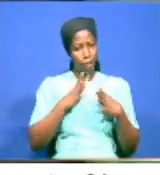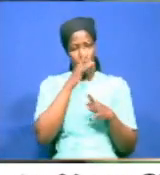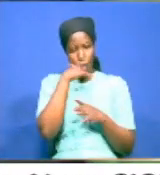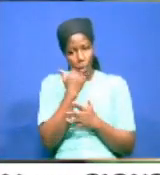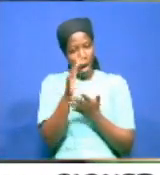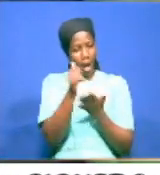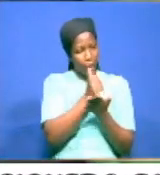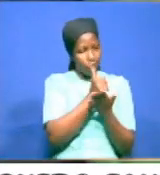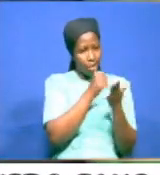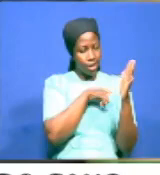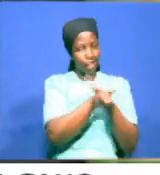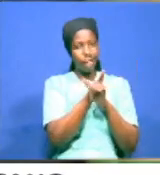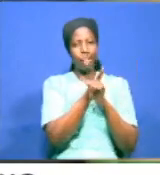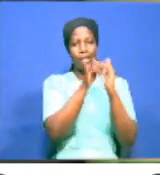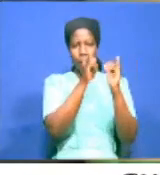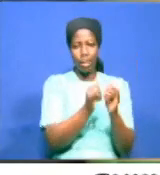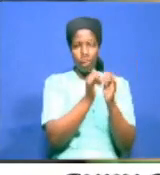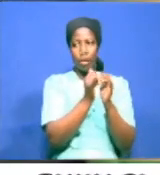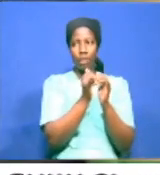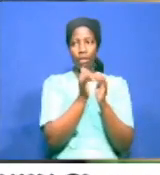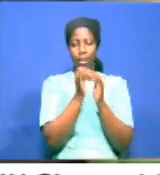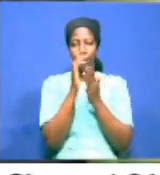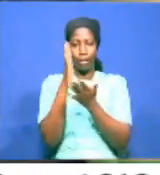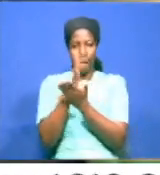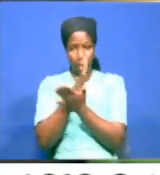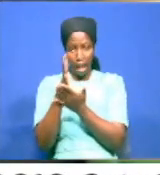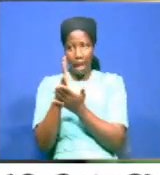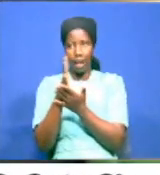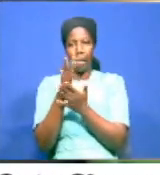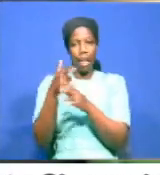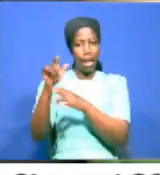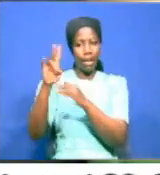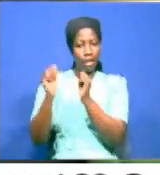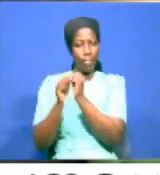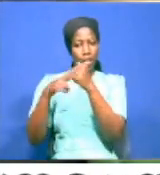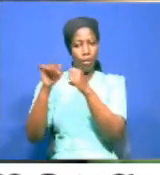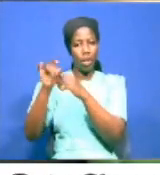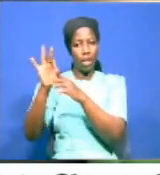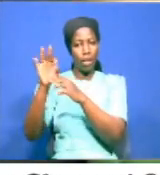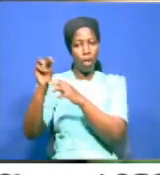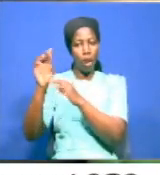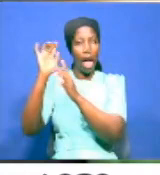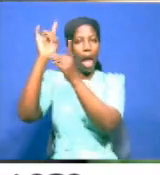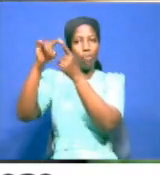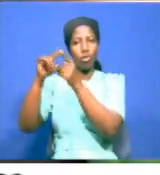informal sectors went up from 17.3 million in 2018 to 18.1 million